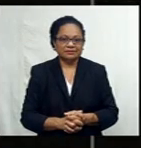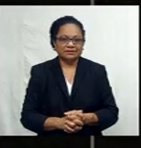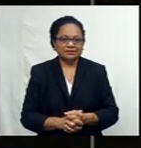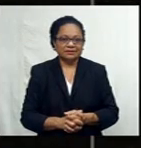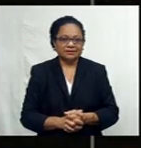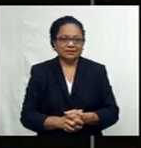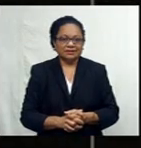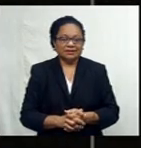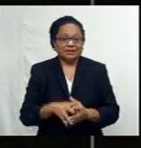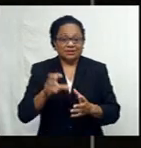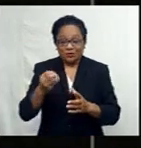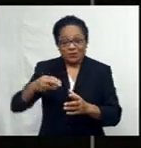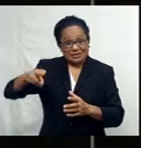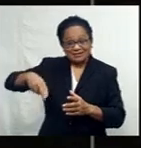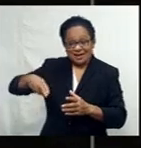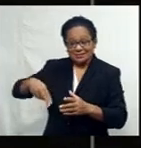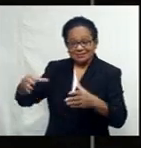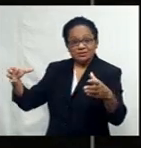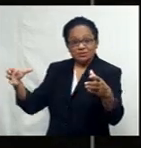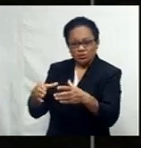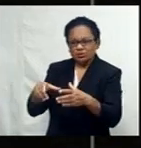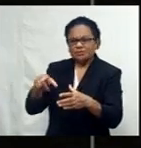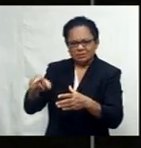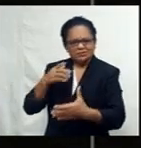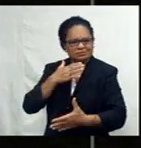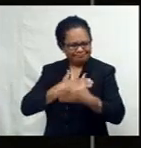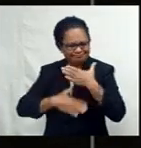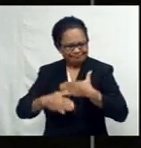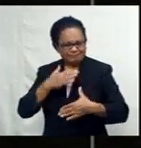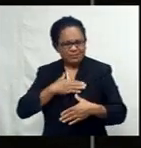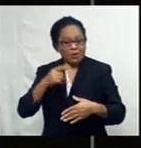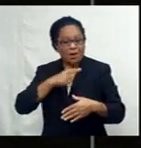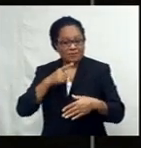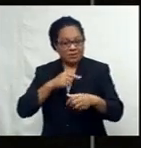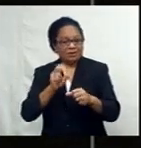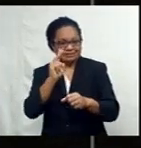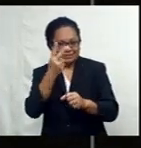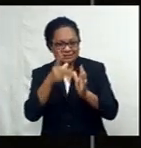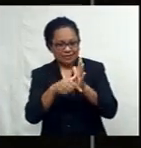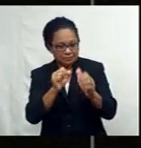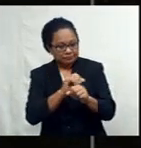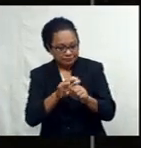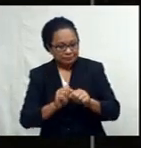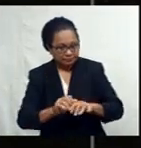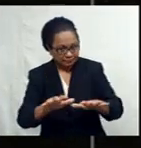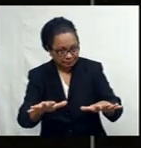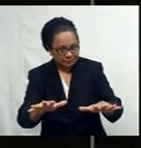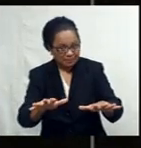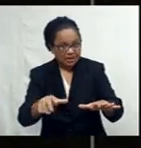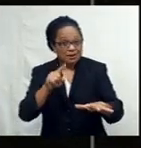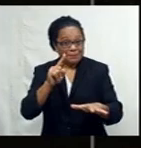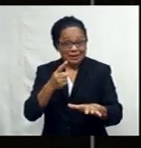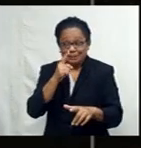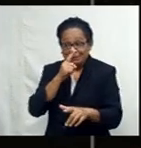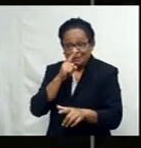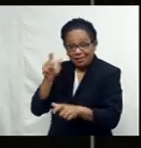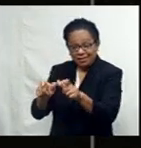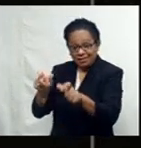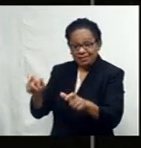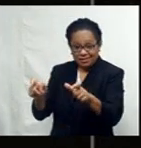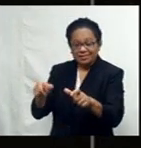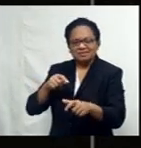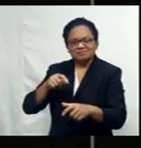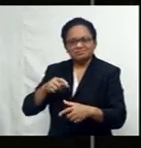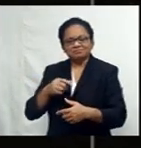Despite the entertainment industry facing a major setback due to the second wave of the coronavirus, artists have been keeping the spirit